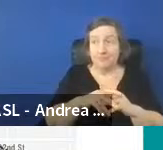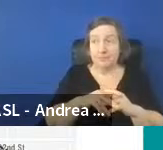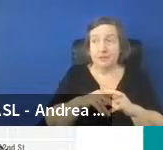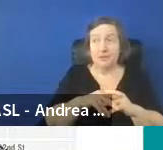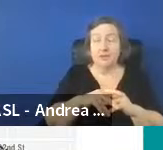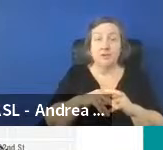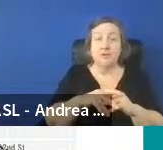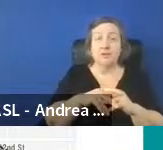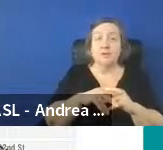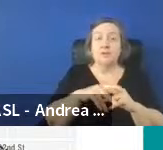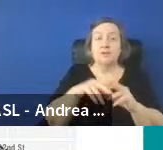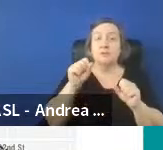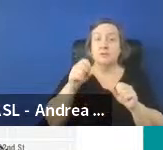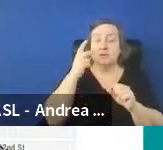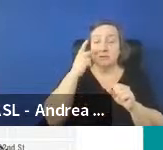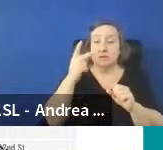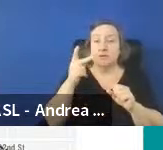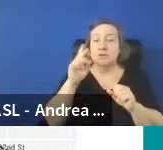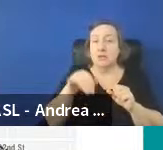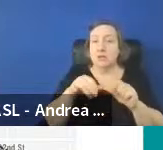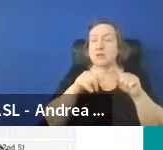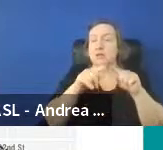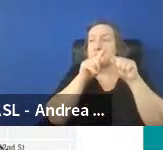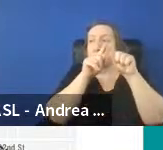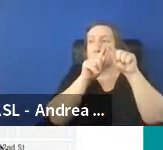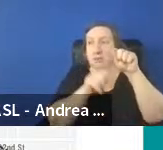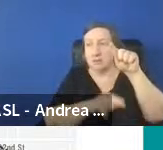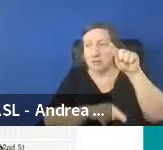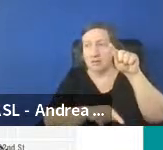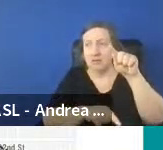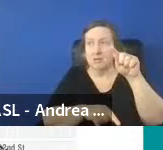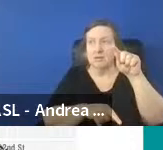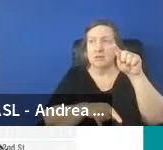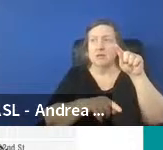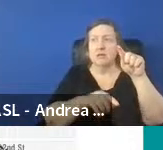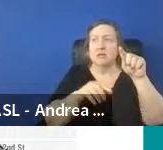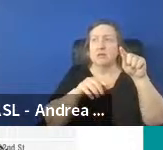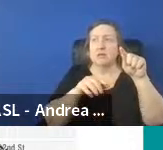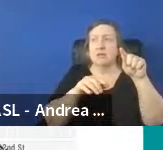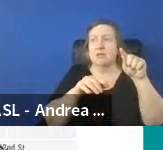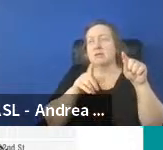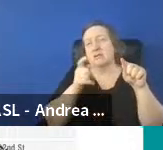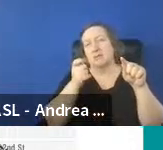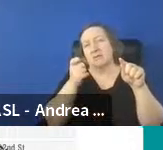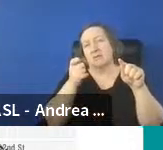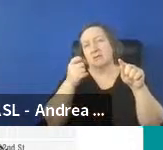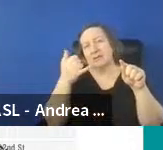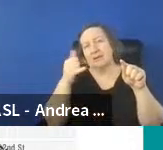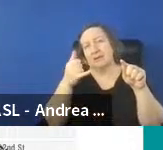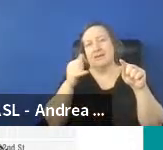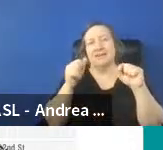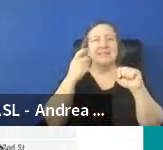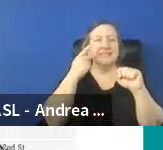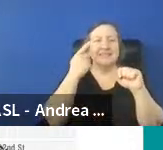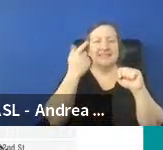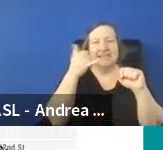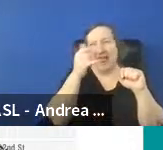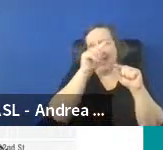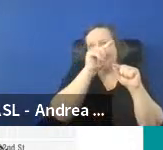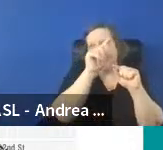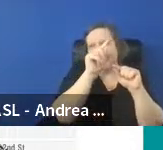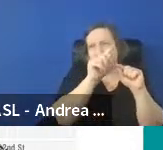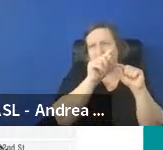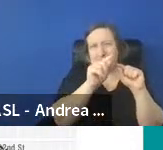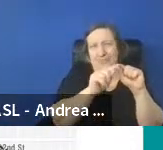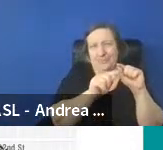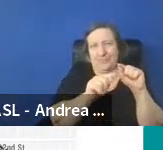Okay, so you can see Expo here, and then you can kind of, it's a little, you kind of see this yellow line that goes